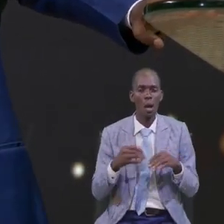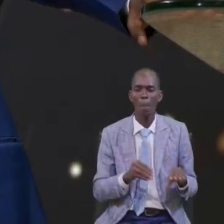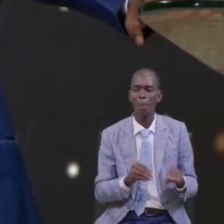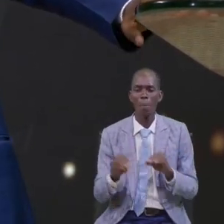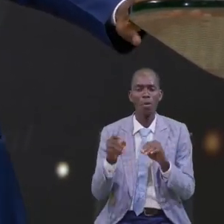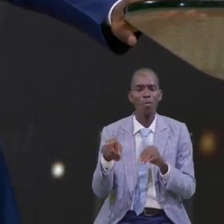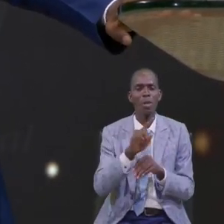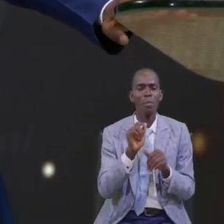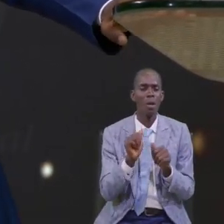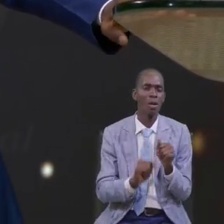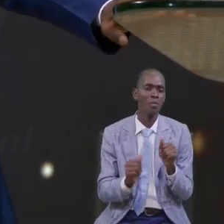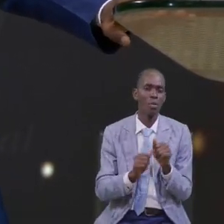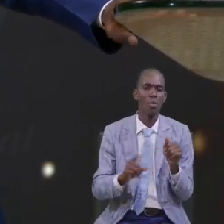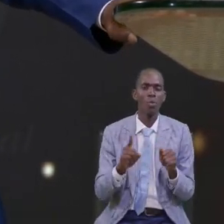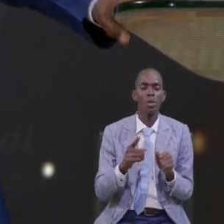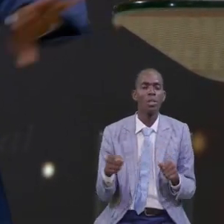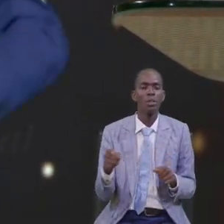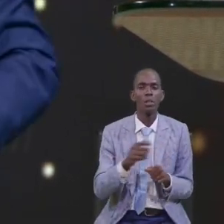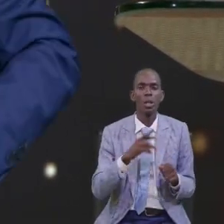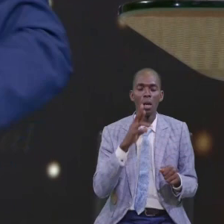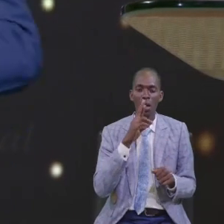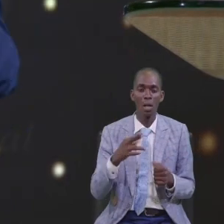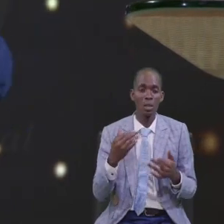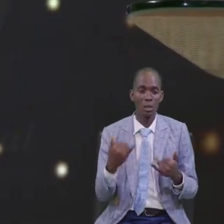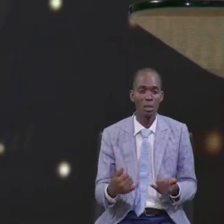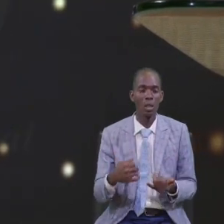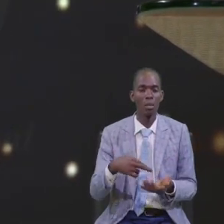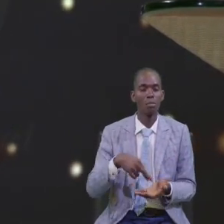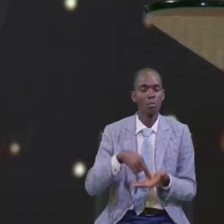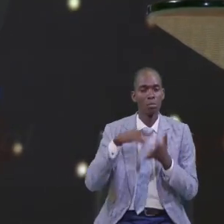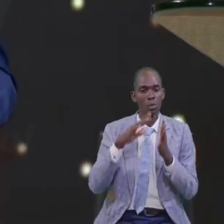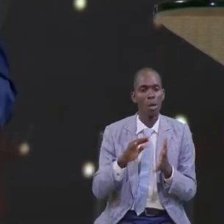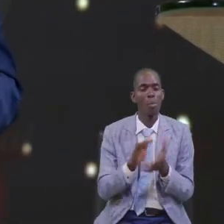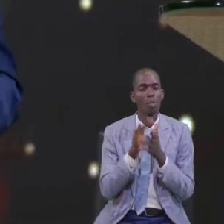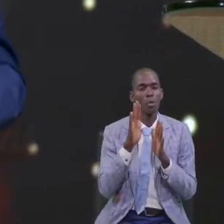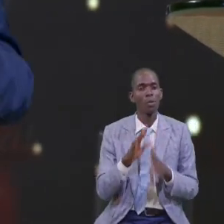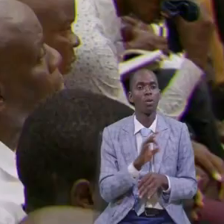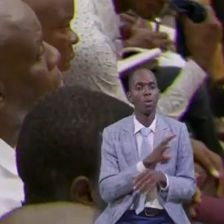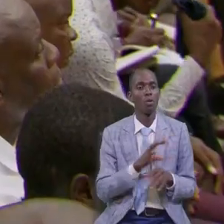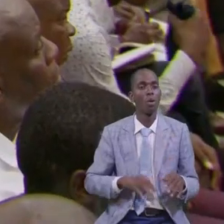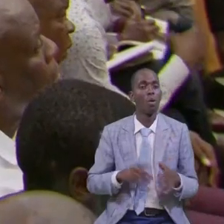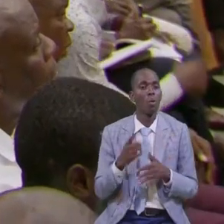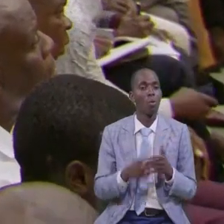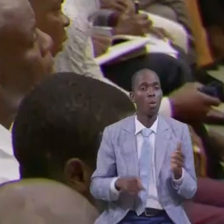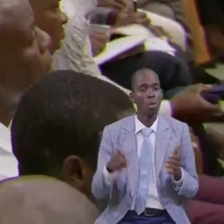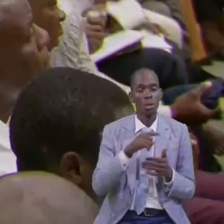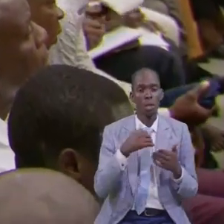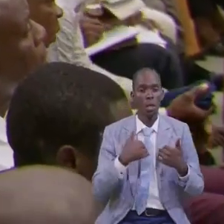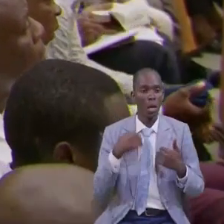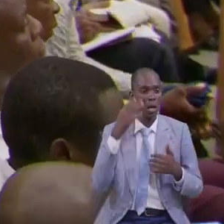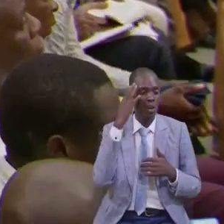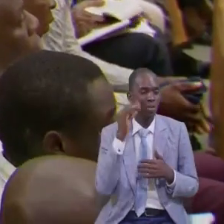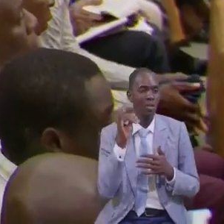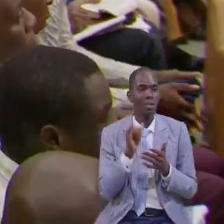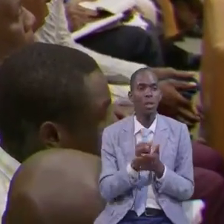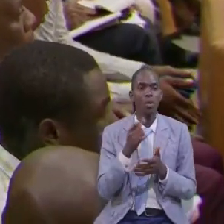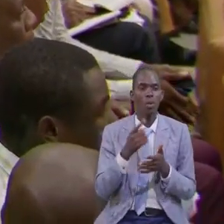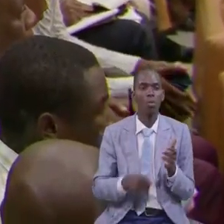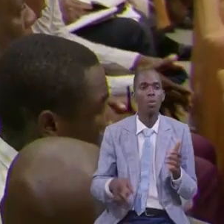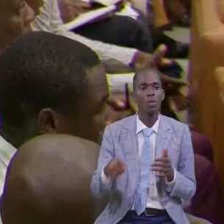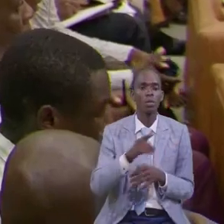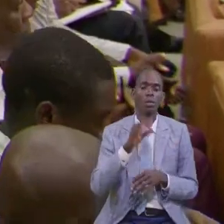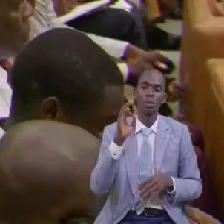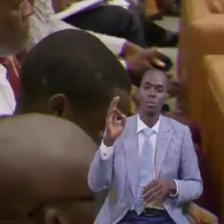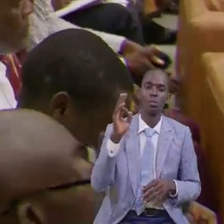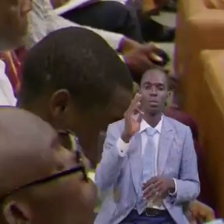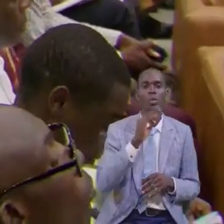all abroad, the ambassadors of Christ. And what they knew and what they had experienced, that's what they were preaching.